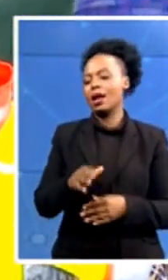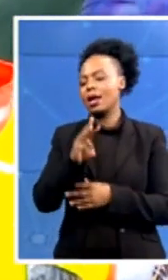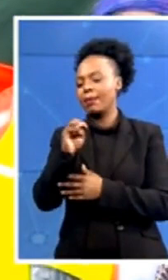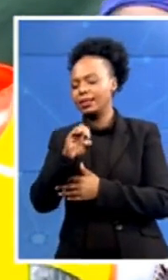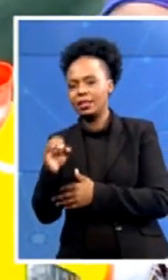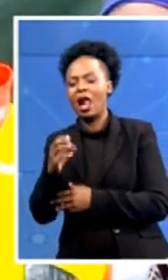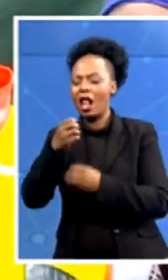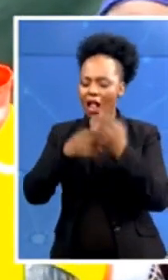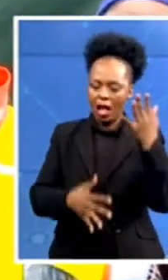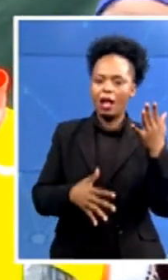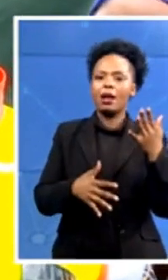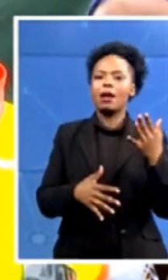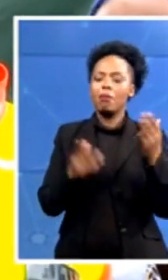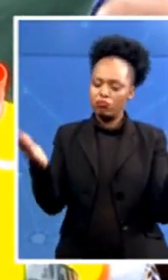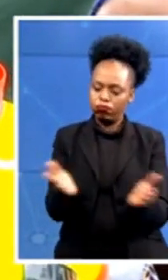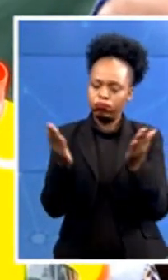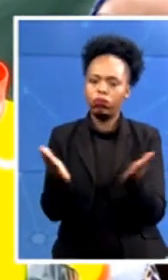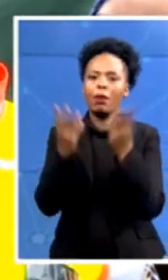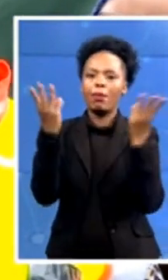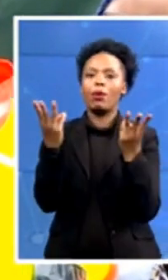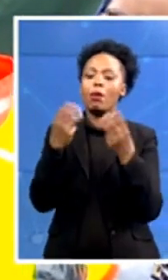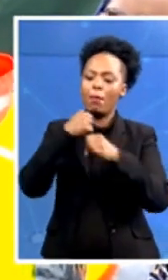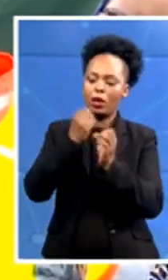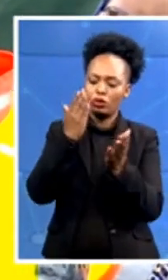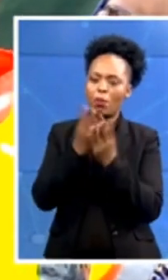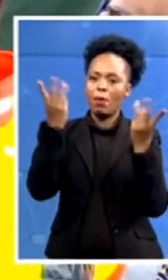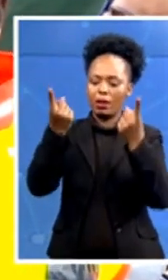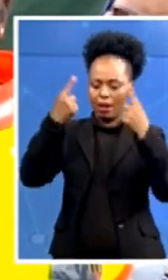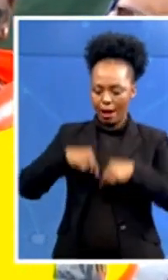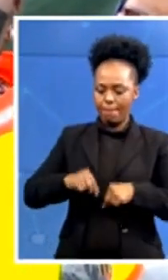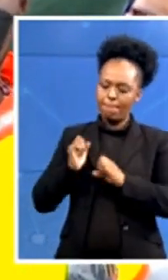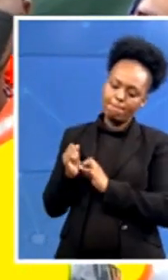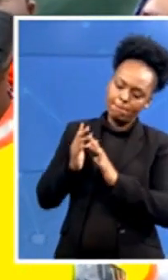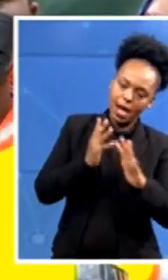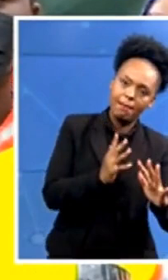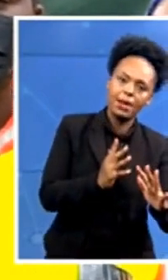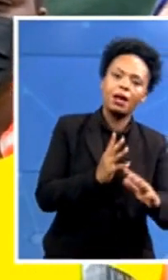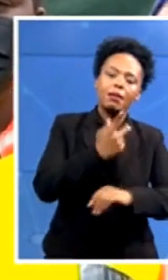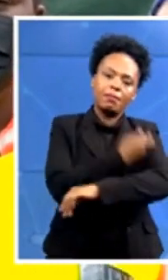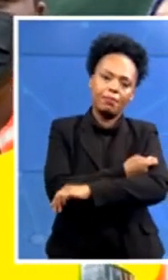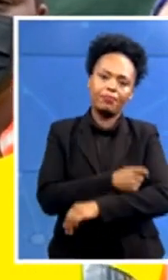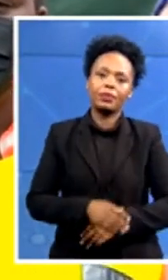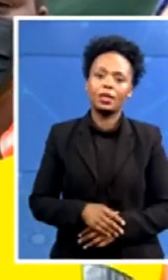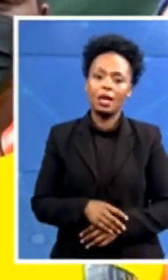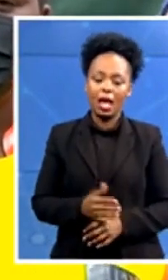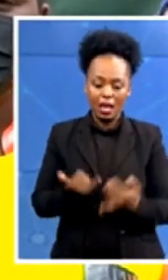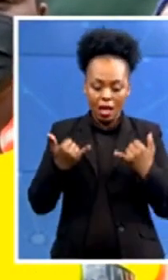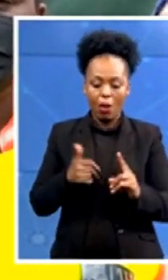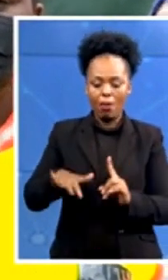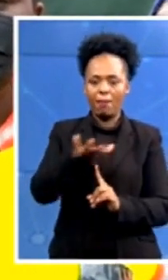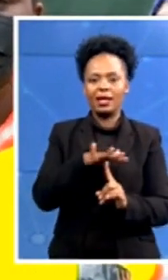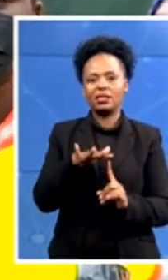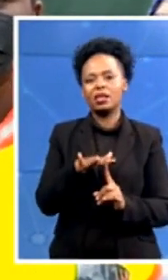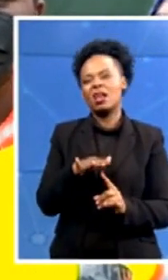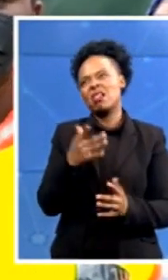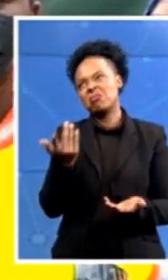because where we stand now, the numbers of people who have already got at least one jab